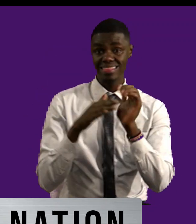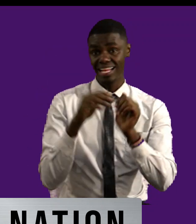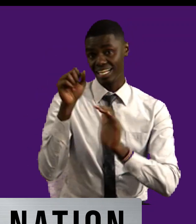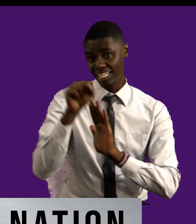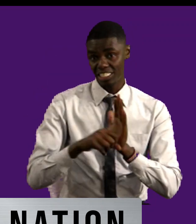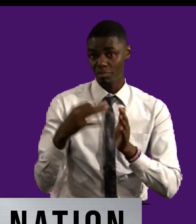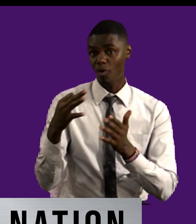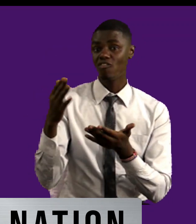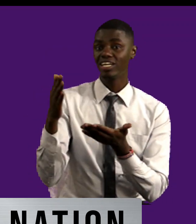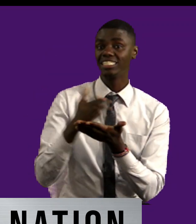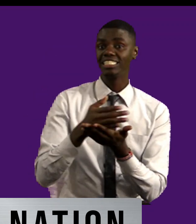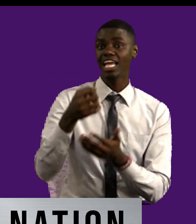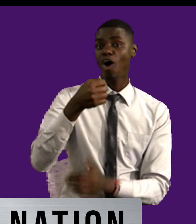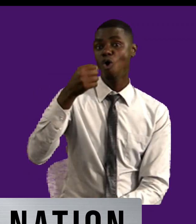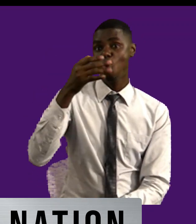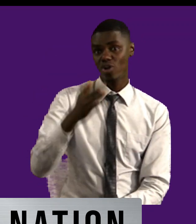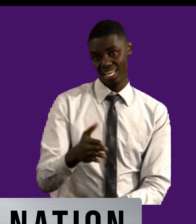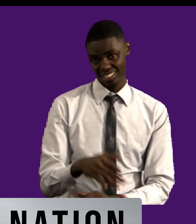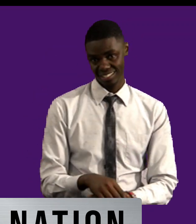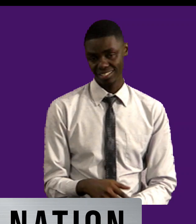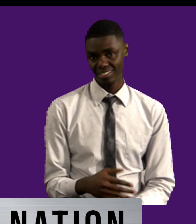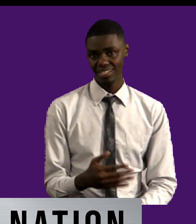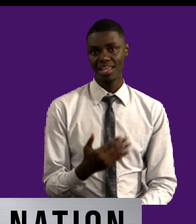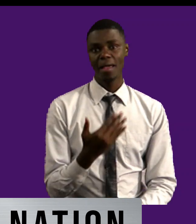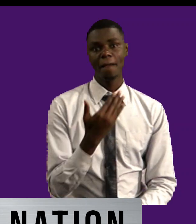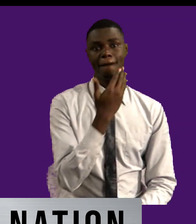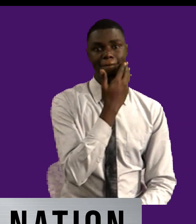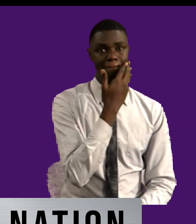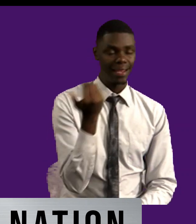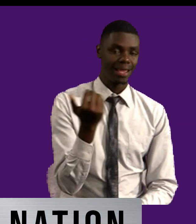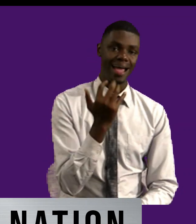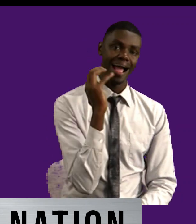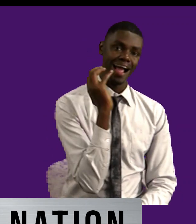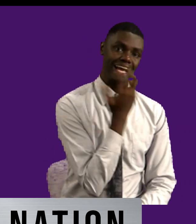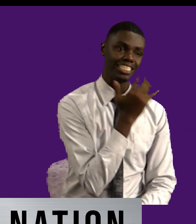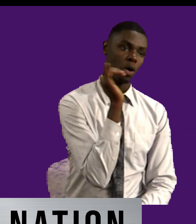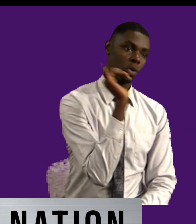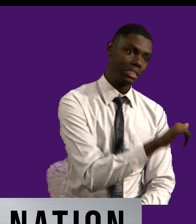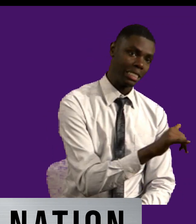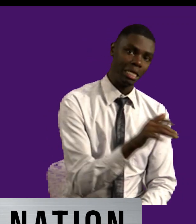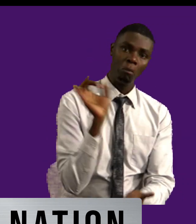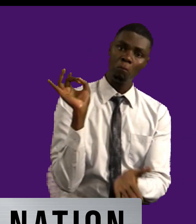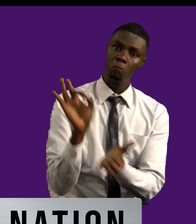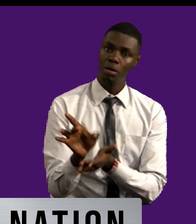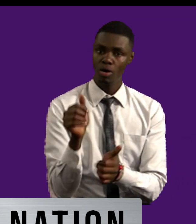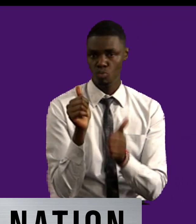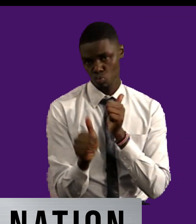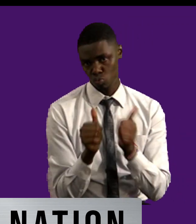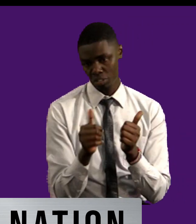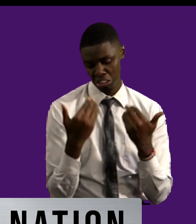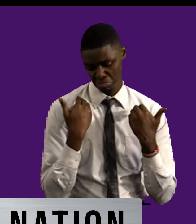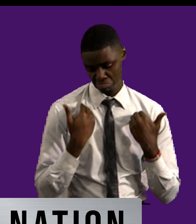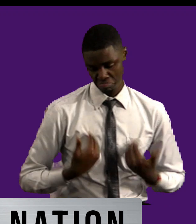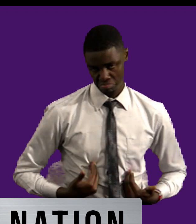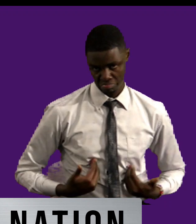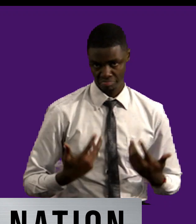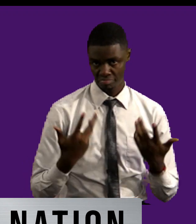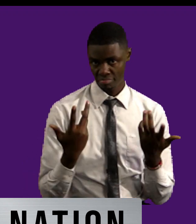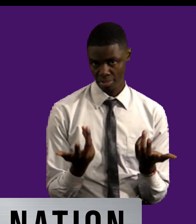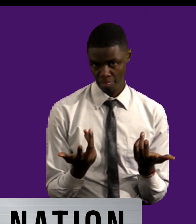leadership of shareholding? Would you rather Gachagua stays or leaves? For me, I'm